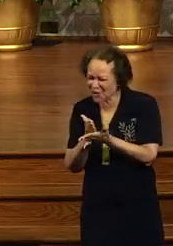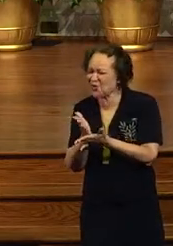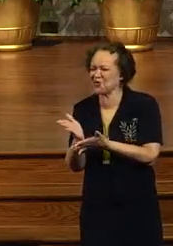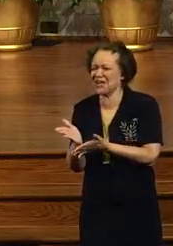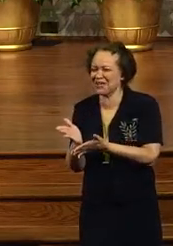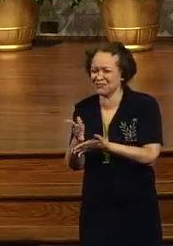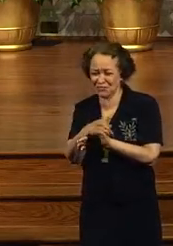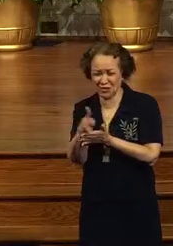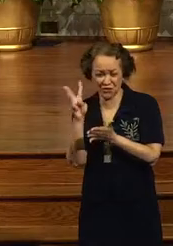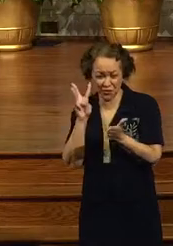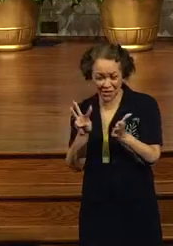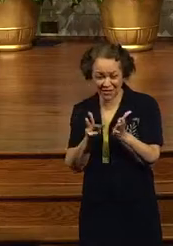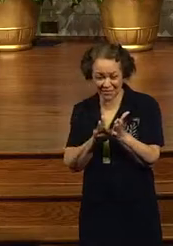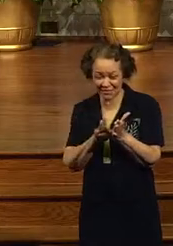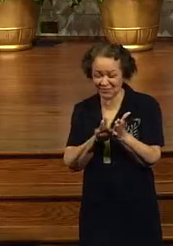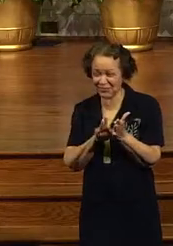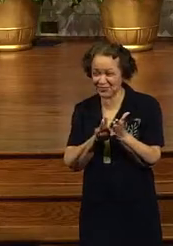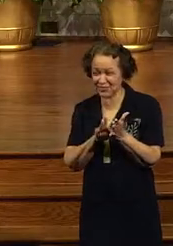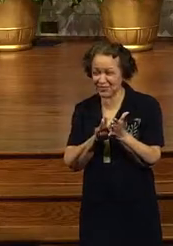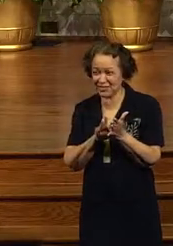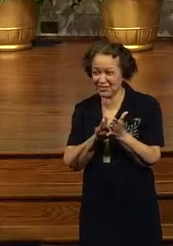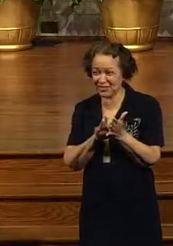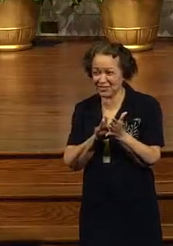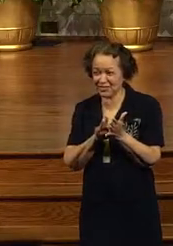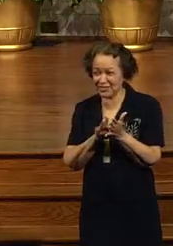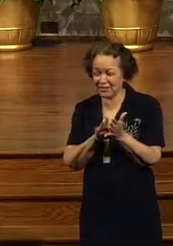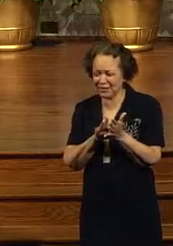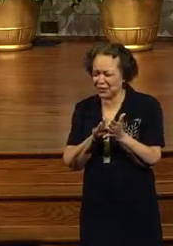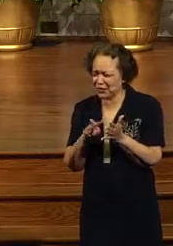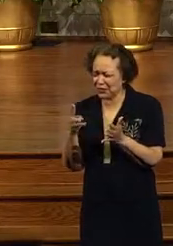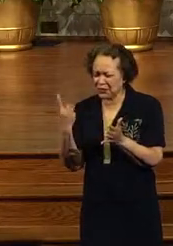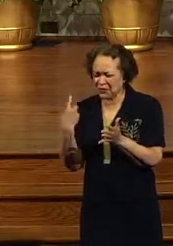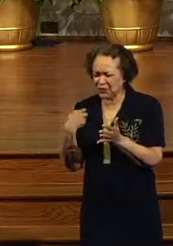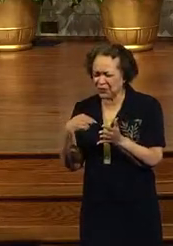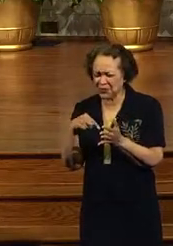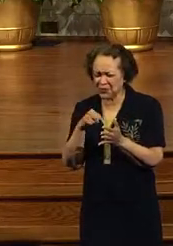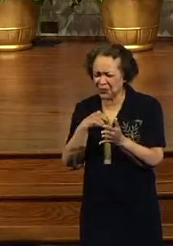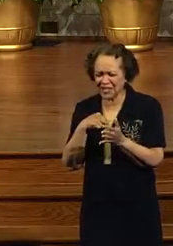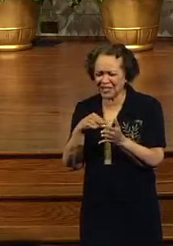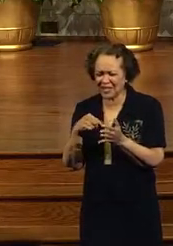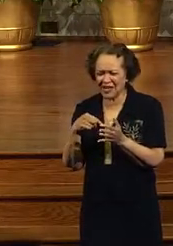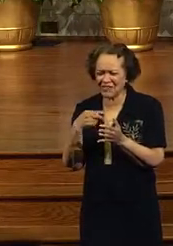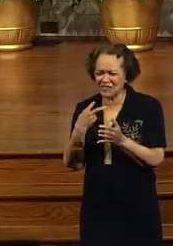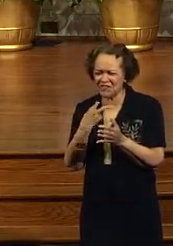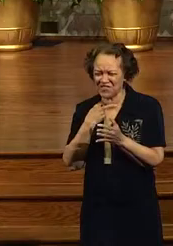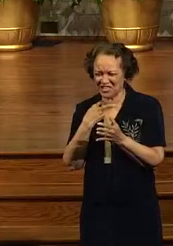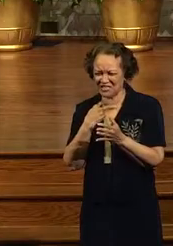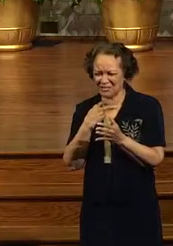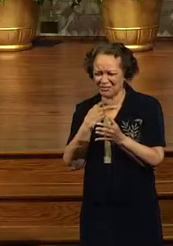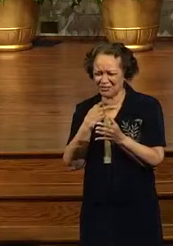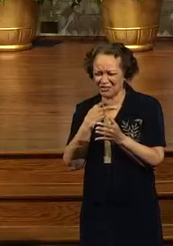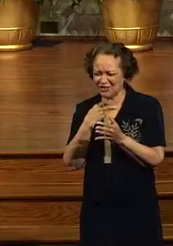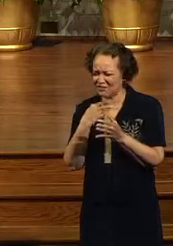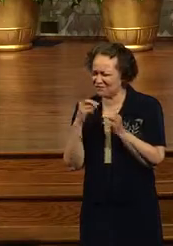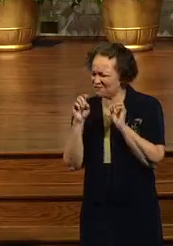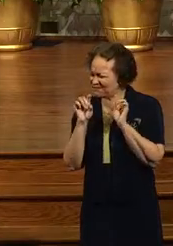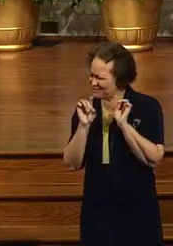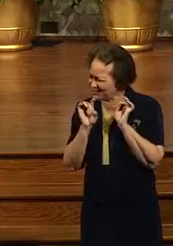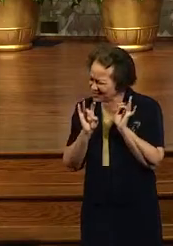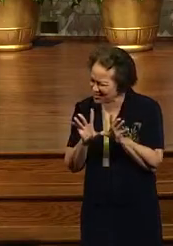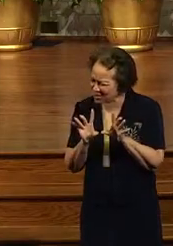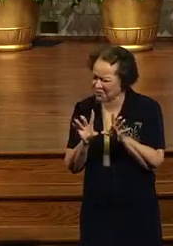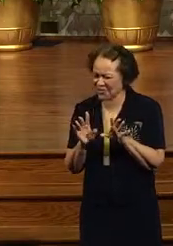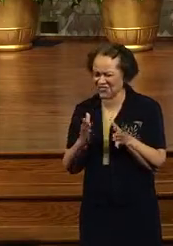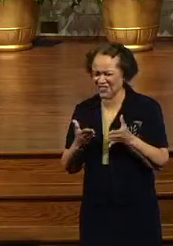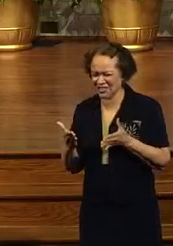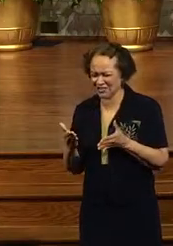witness out there? You see, when we are victims of such horrible acts, we feel like something is